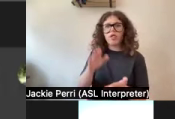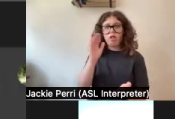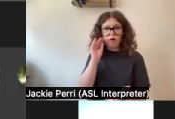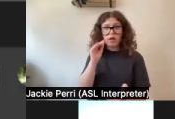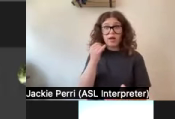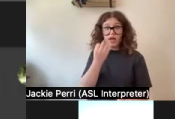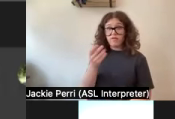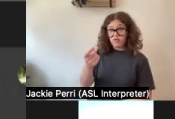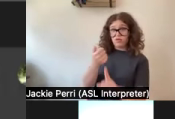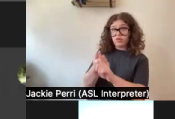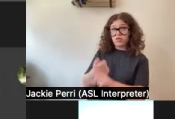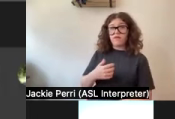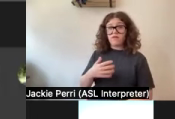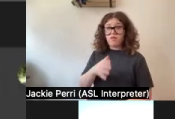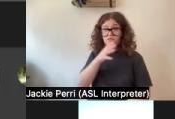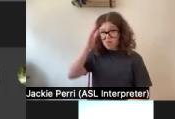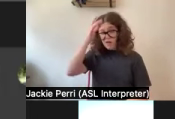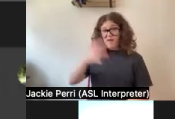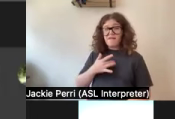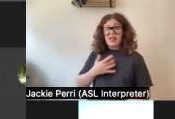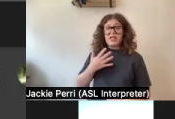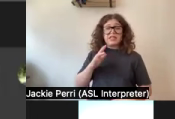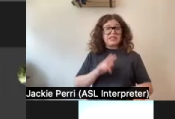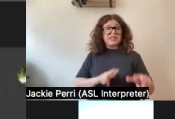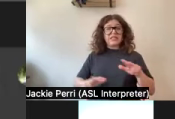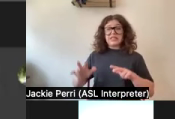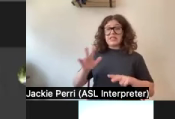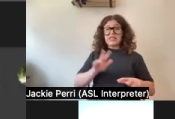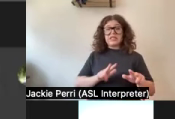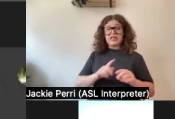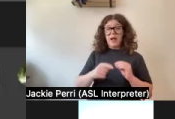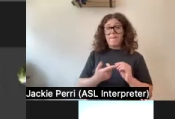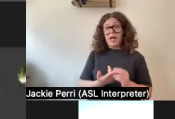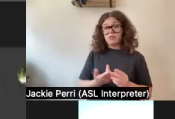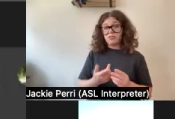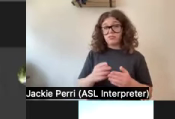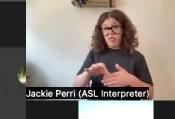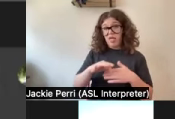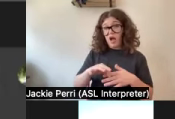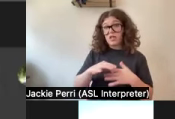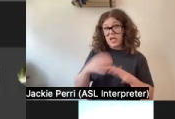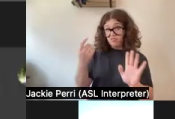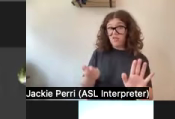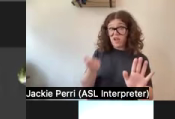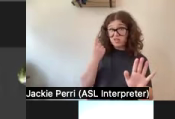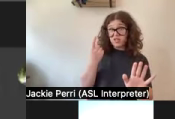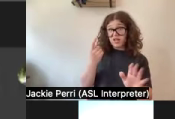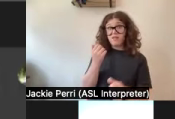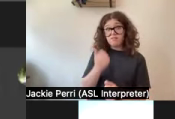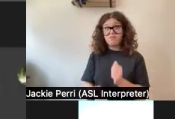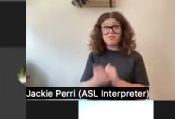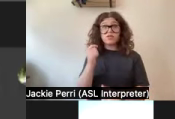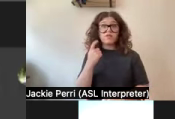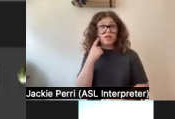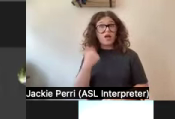feeling unsure about the content, and I understand most of the time, the reason why we are unsure of the content is